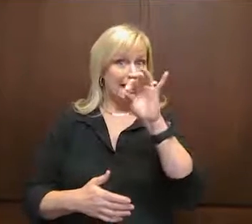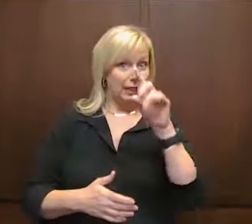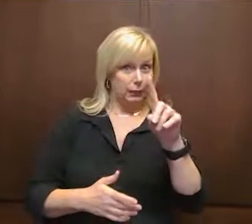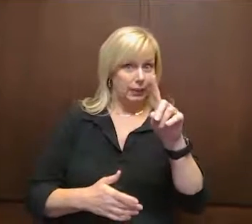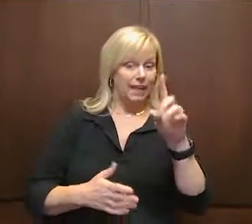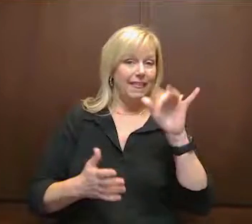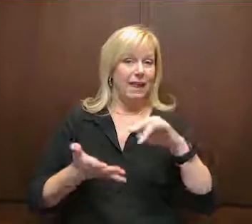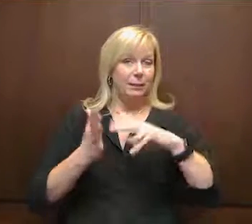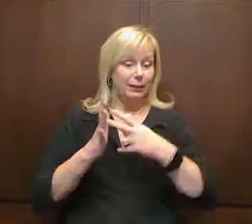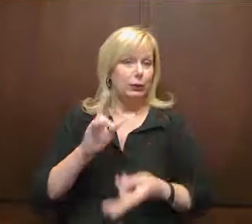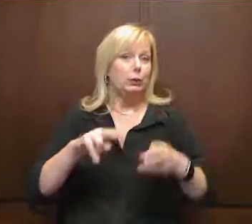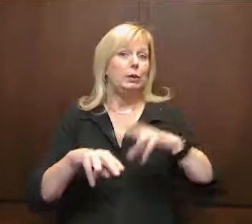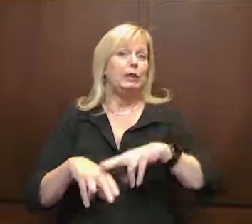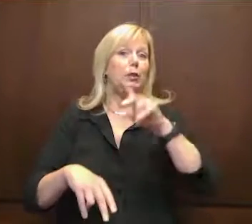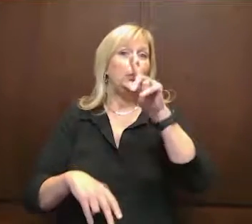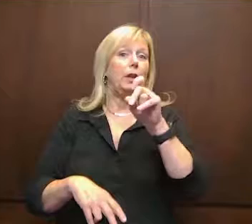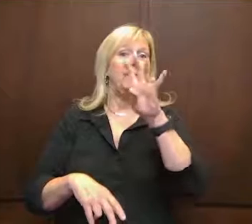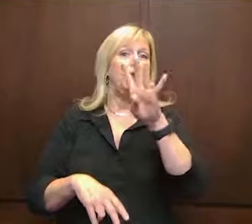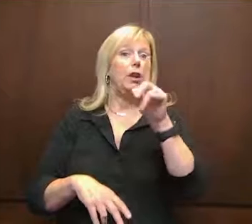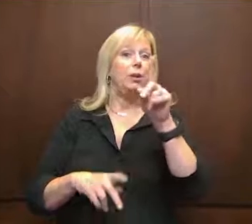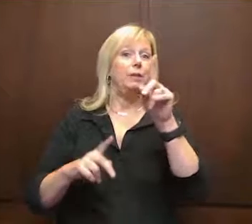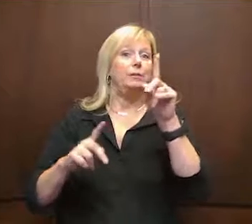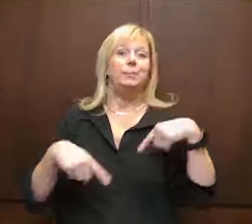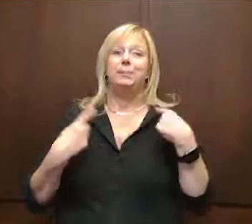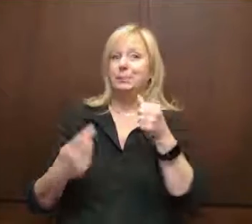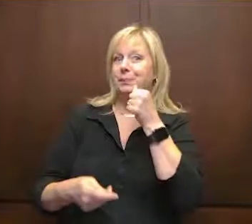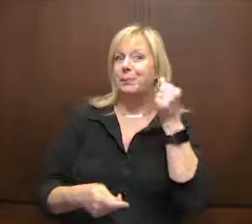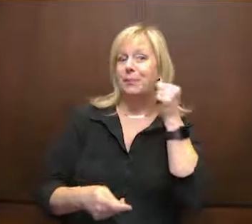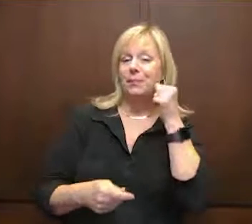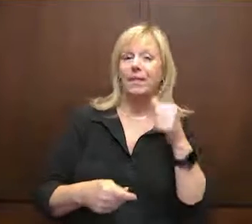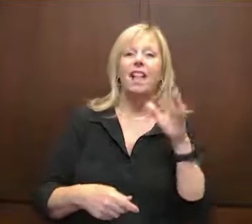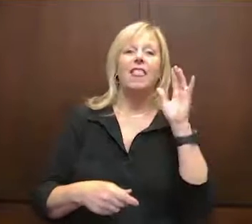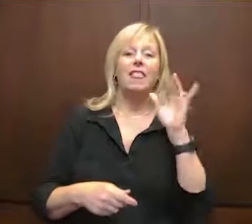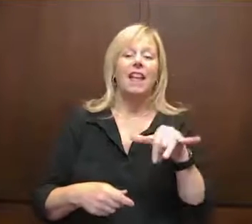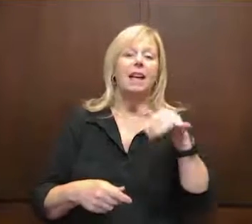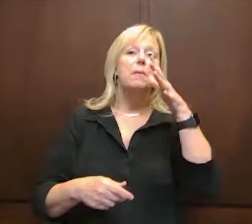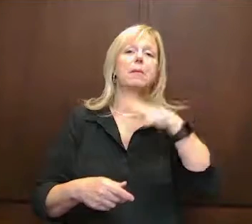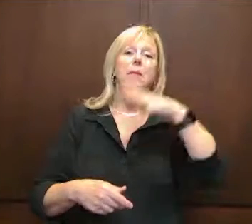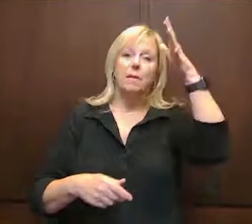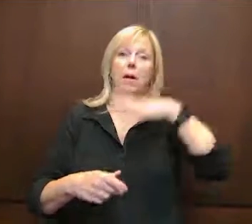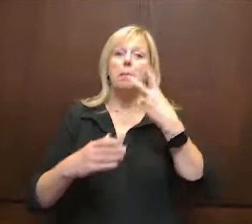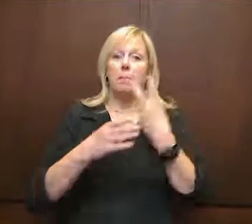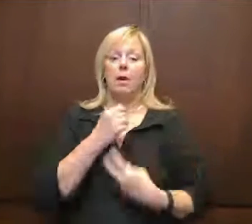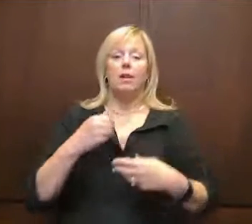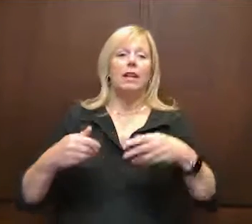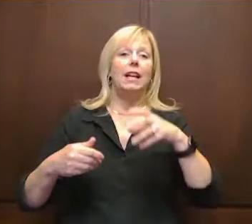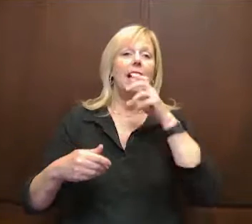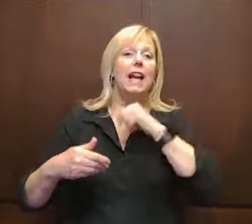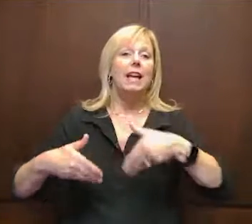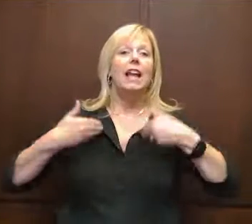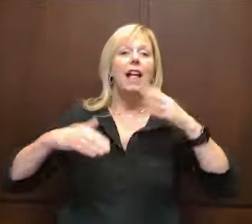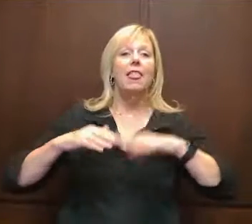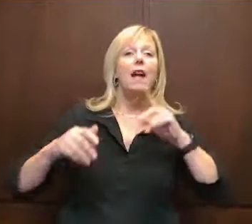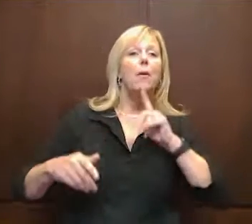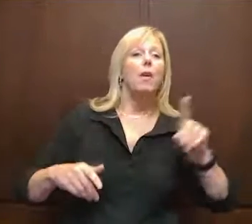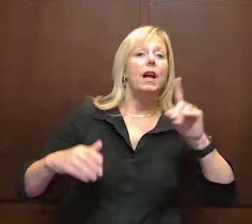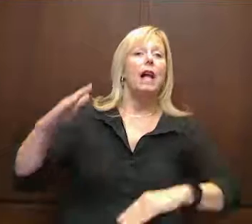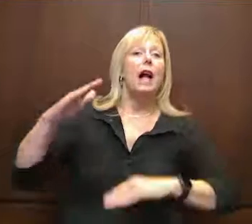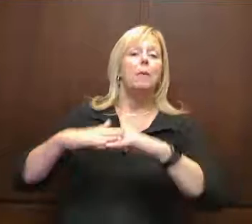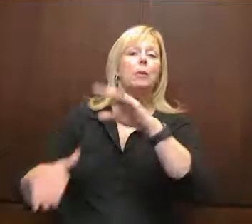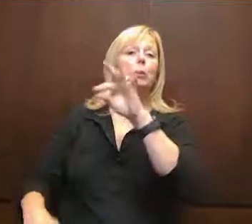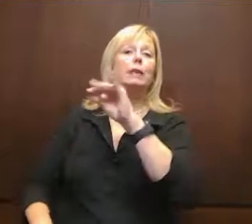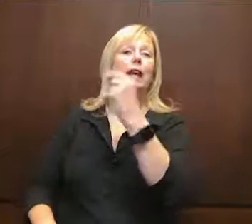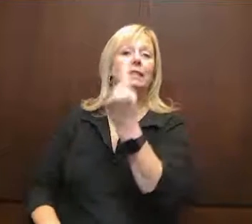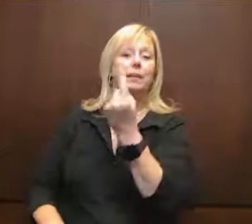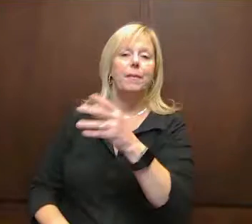23,291, which is an increase of 141 since yesterday. Those are males and females under the age of 1 up to their